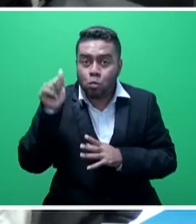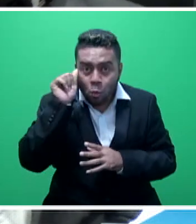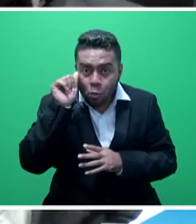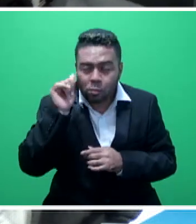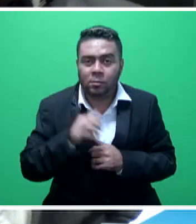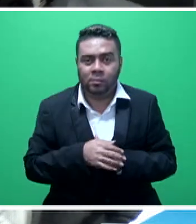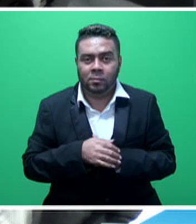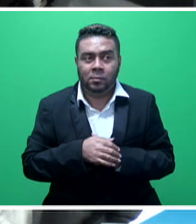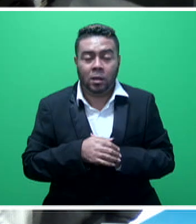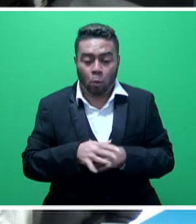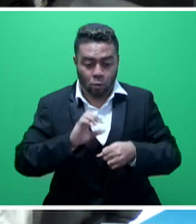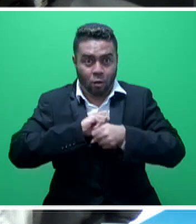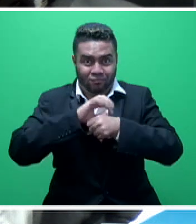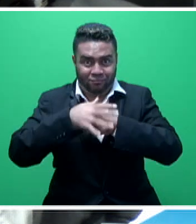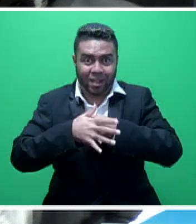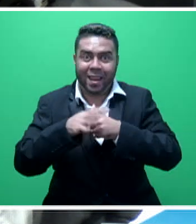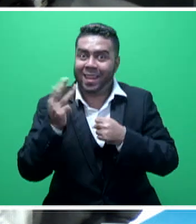that with COVID-19,